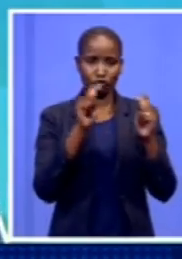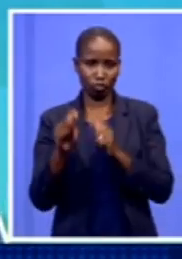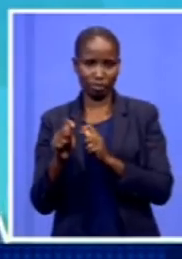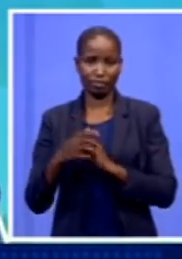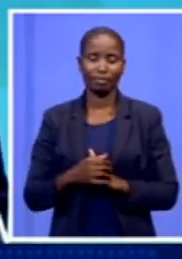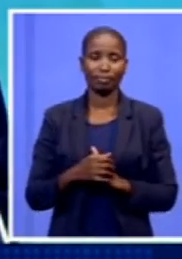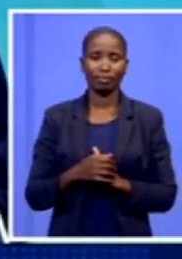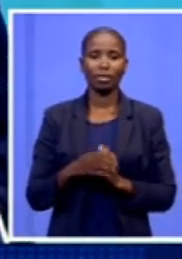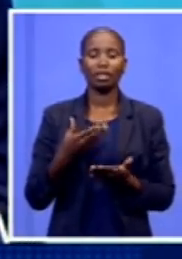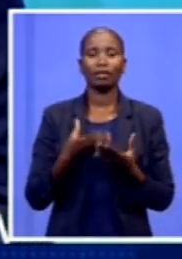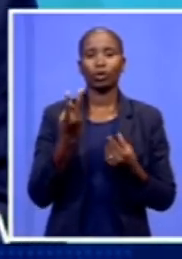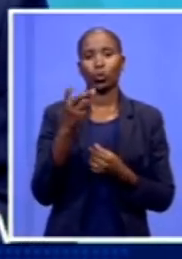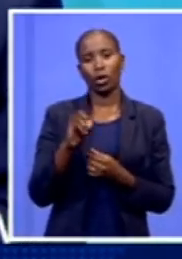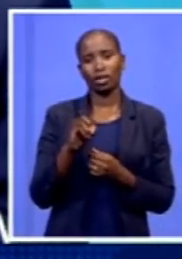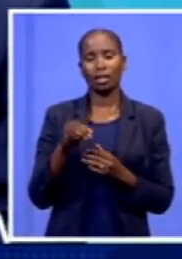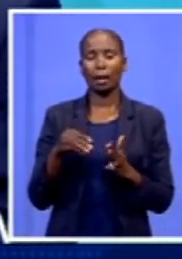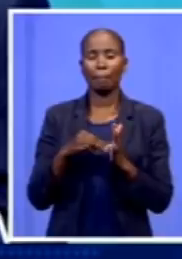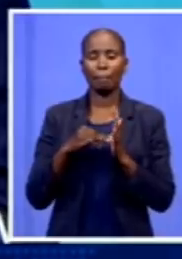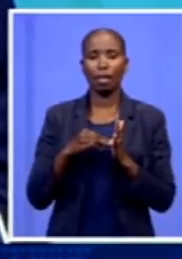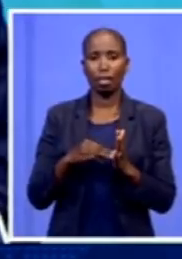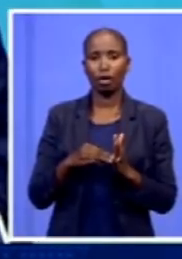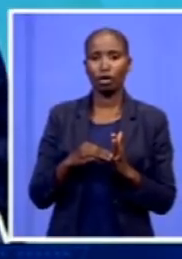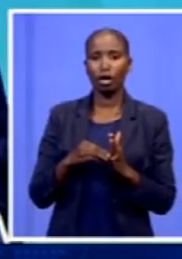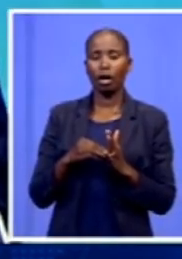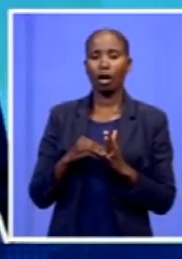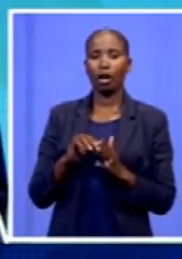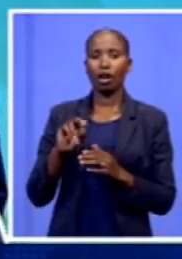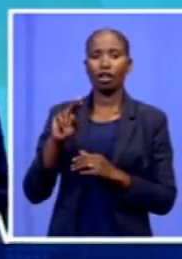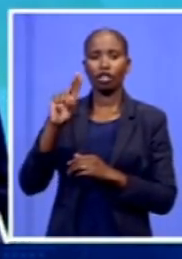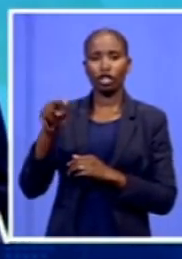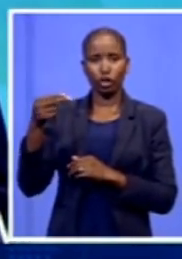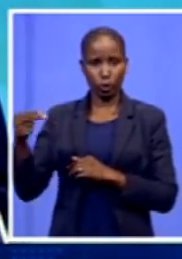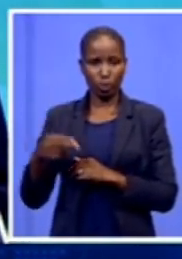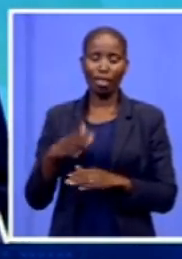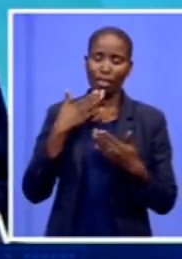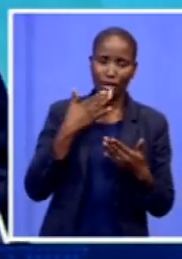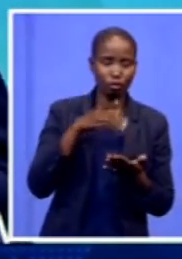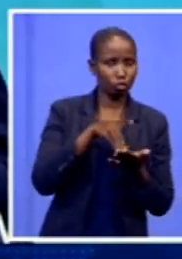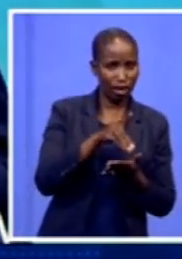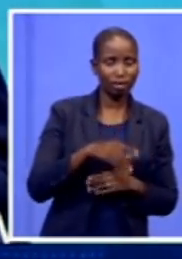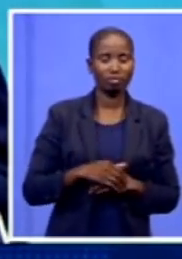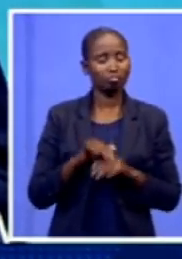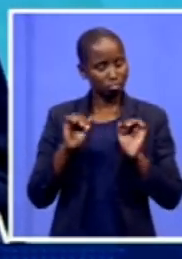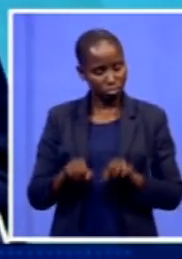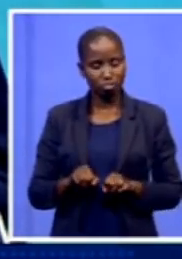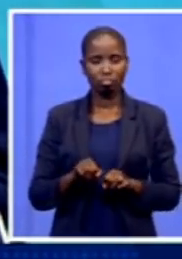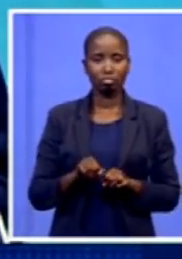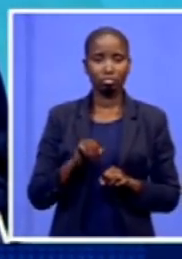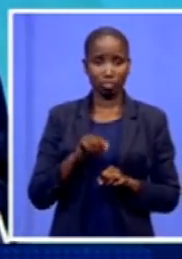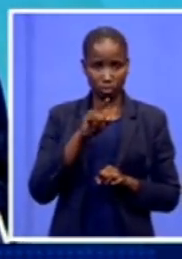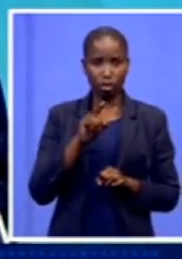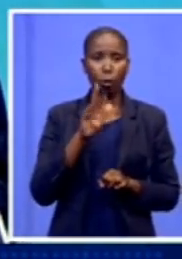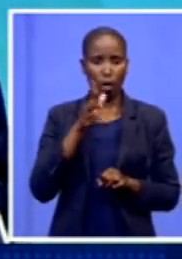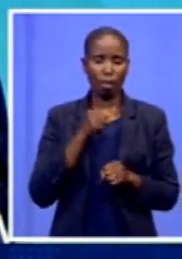President, to other countries, and obviously we'll make experts available from the French Development